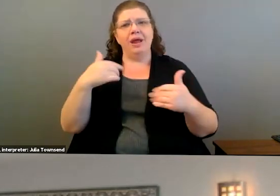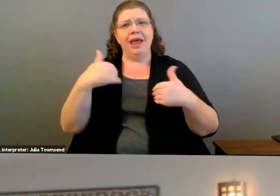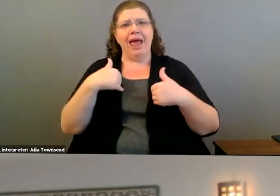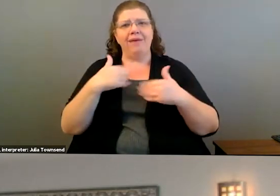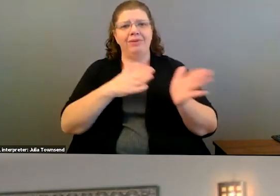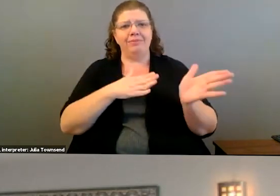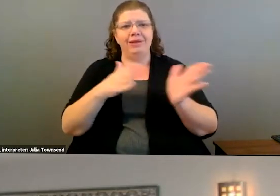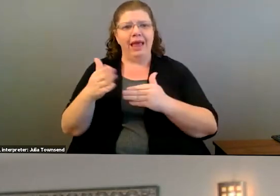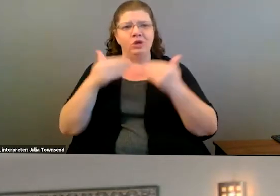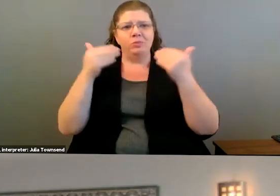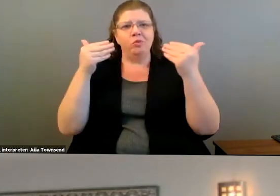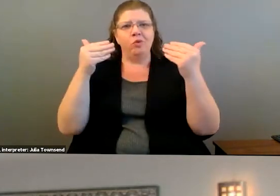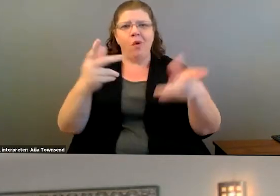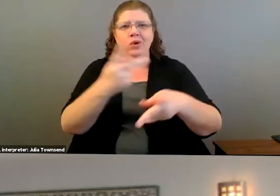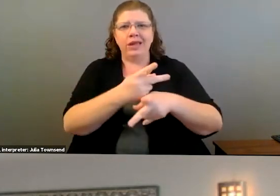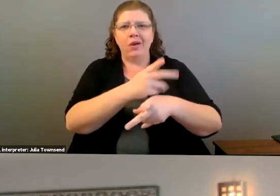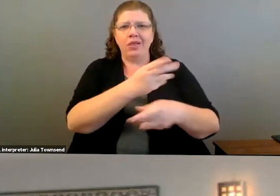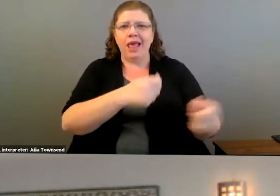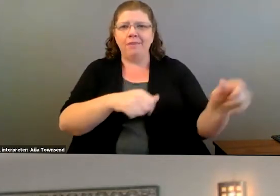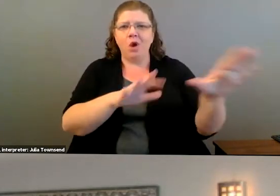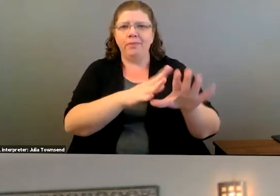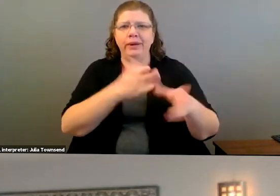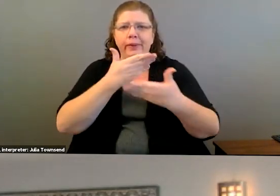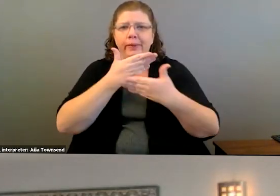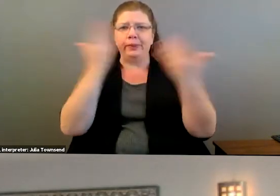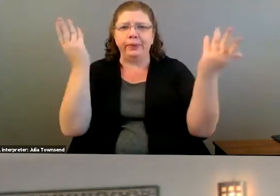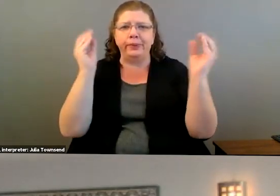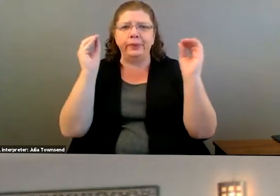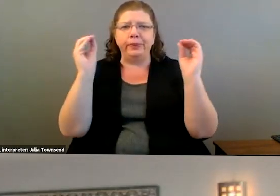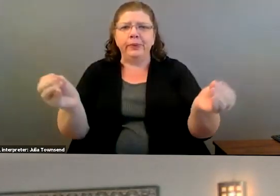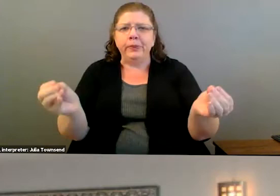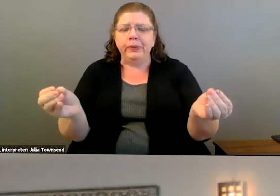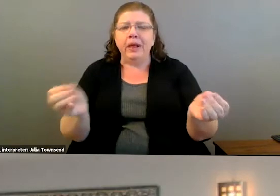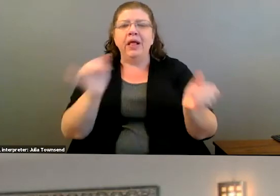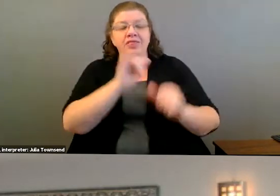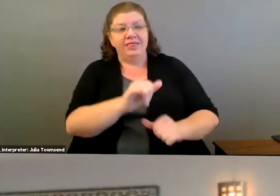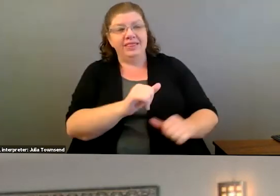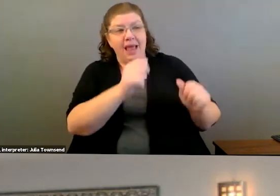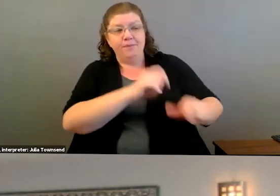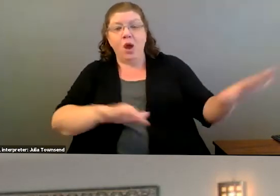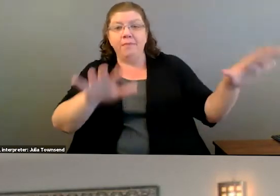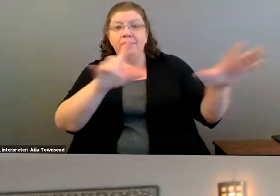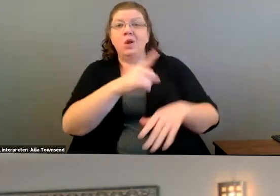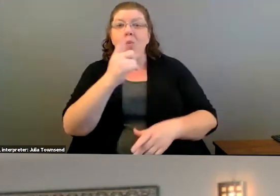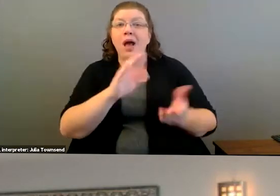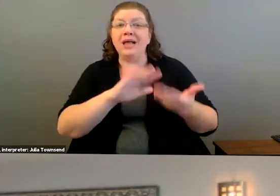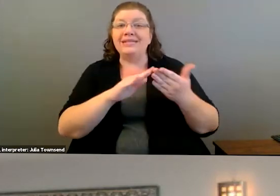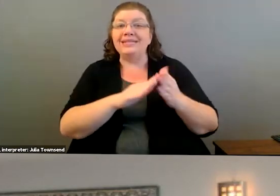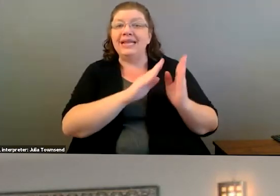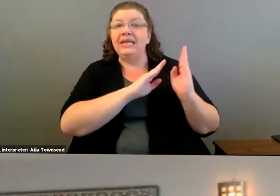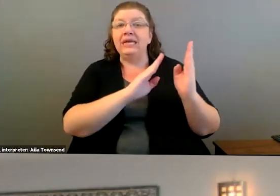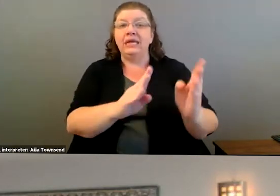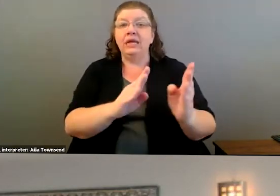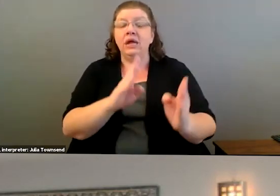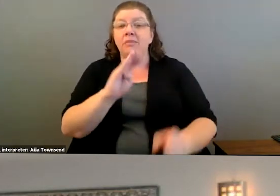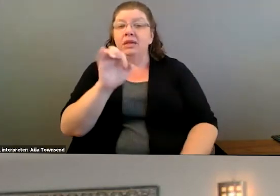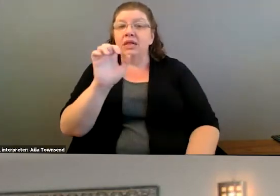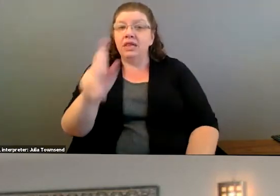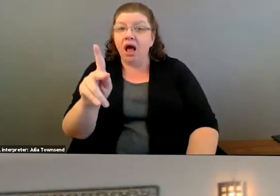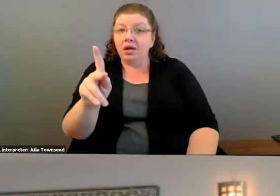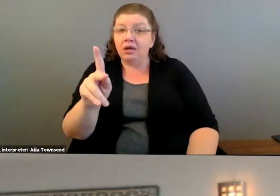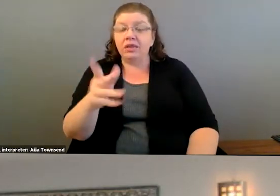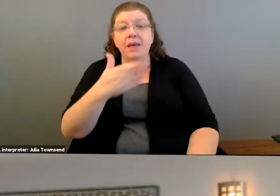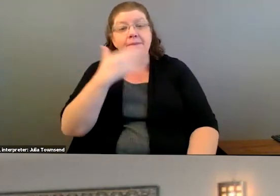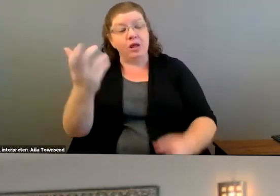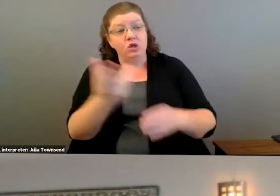move forward on the care of this parcel. This parcel spans an entire city block. I understand that the best use for this